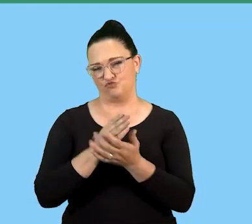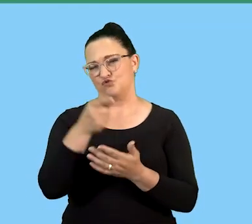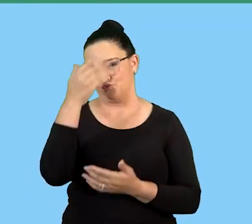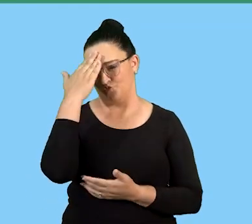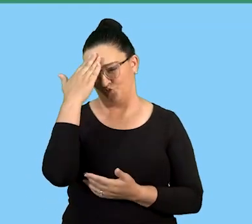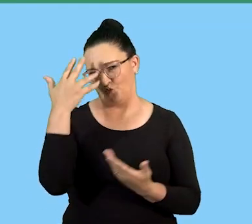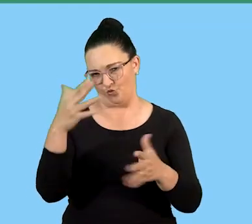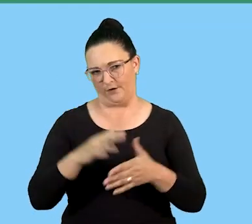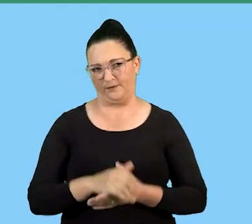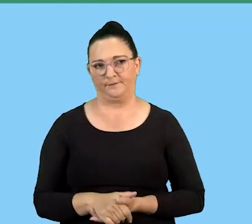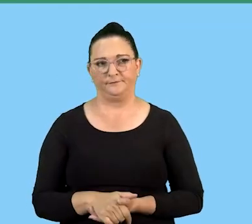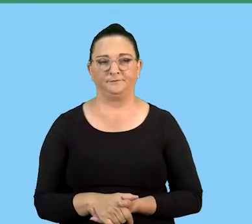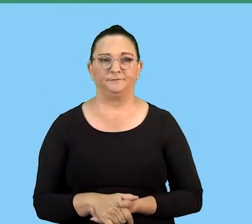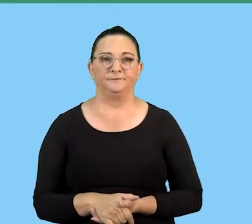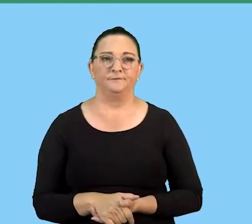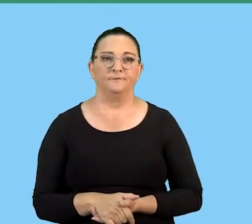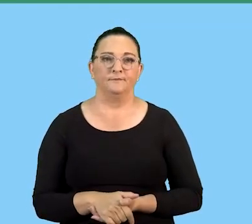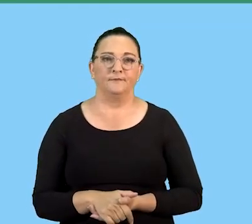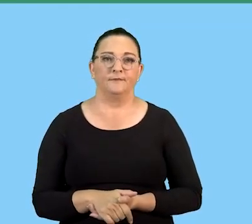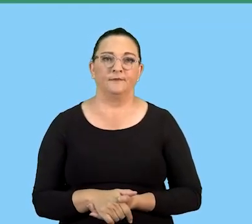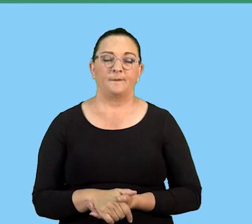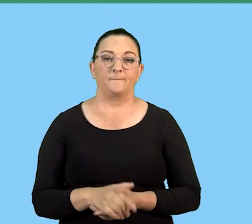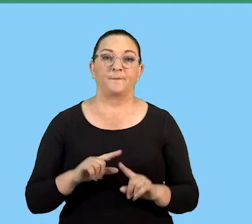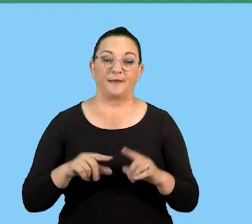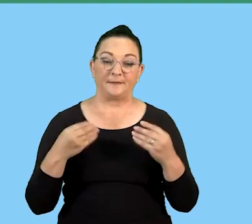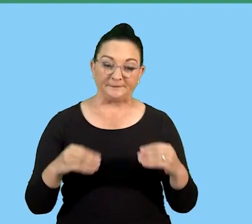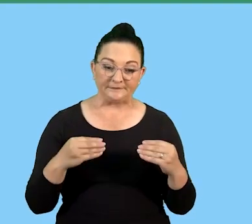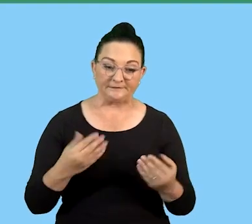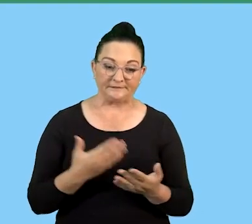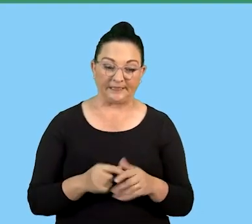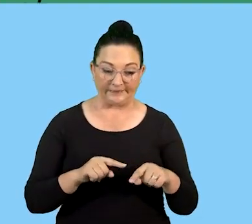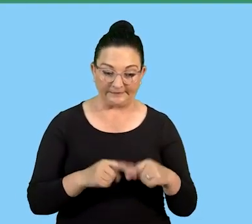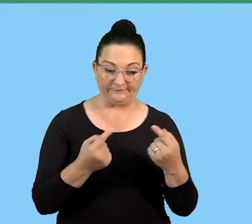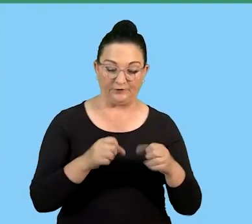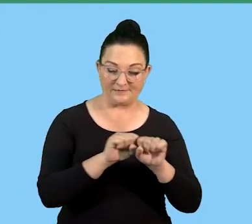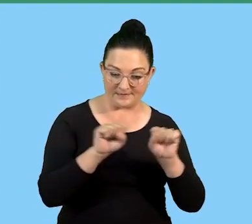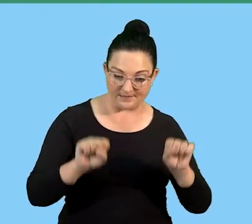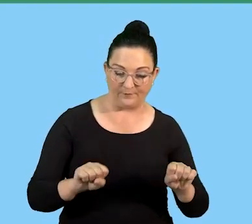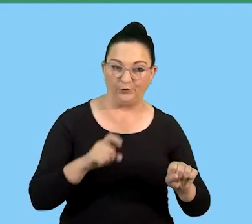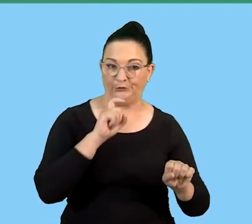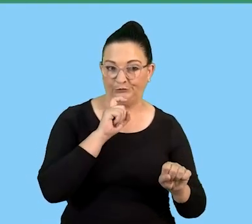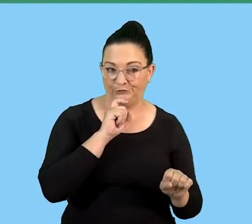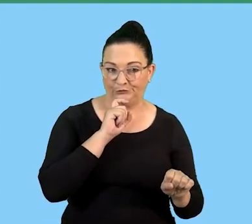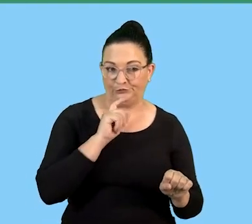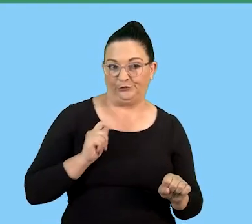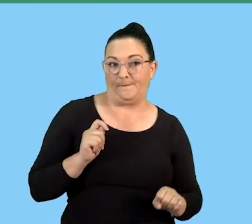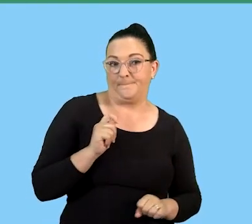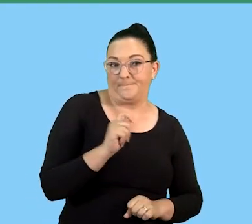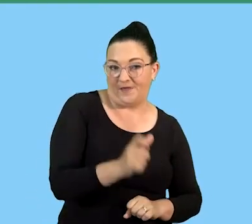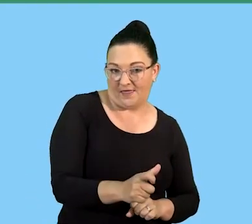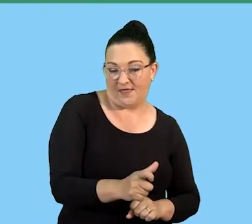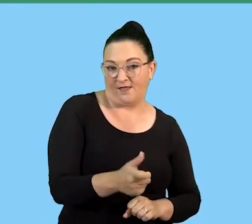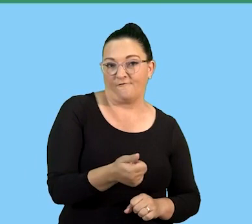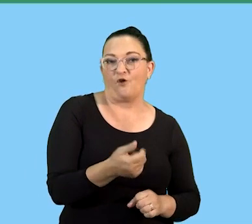already. Businesses make use of different systems to pay their employees. And it is